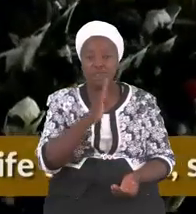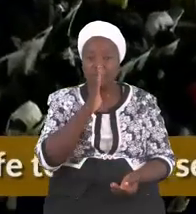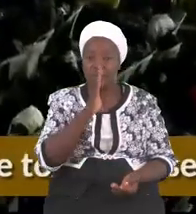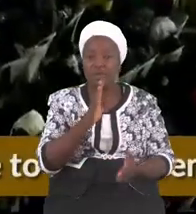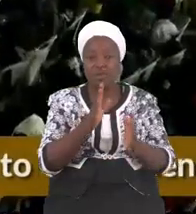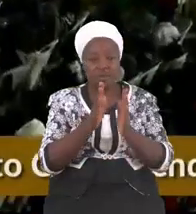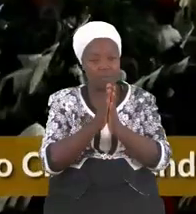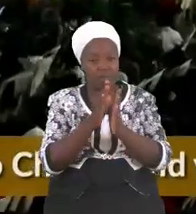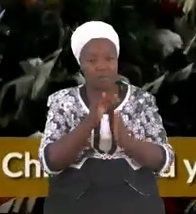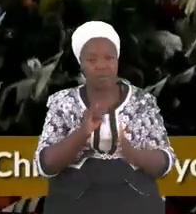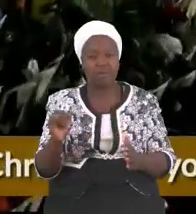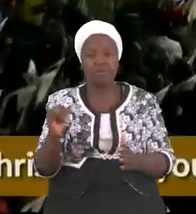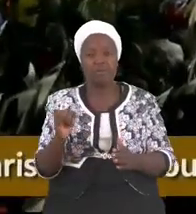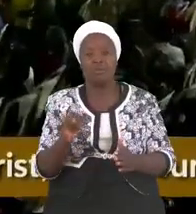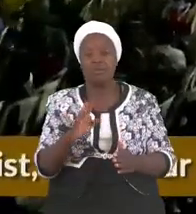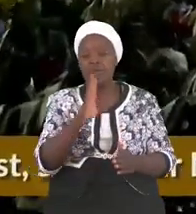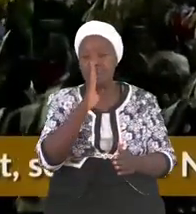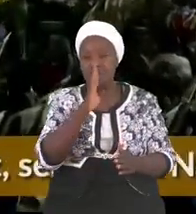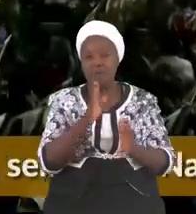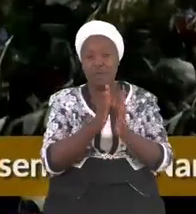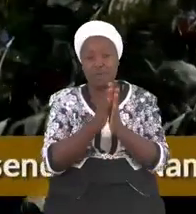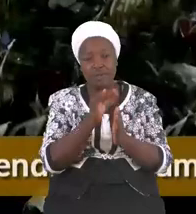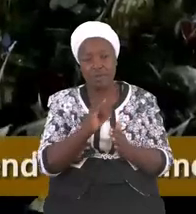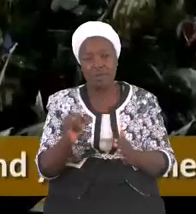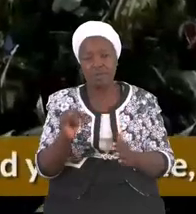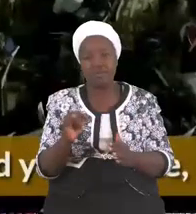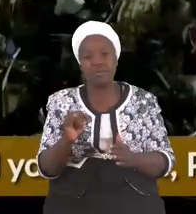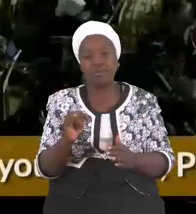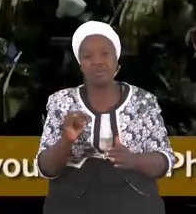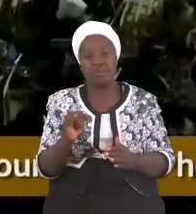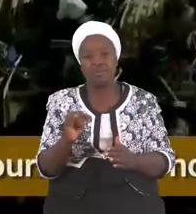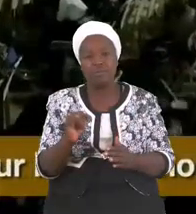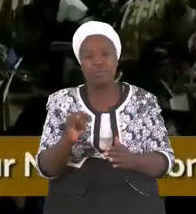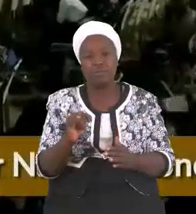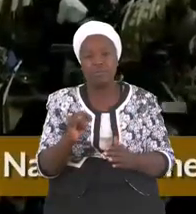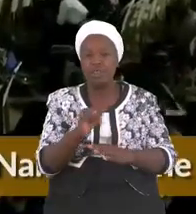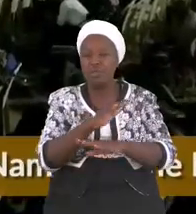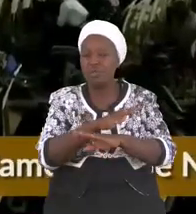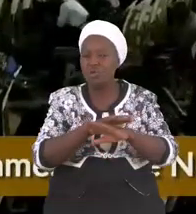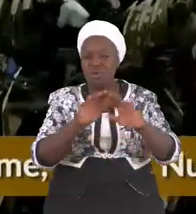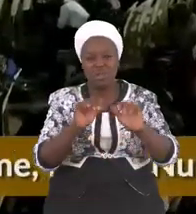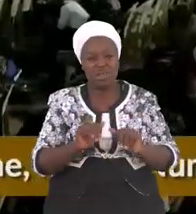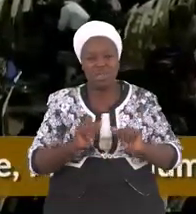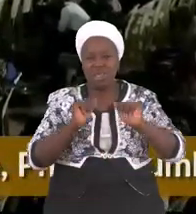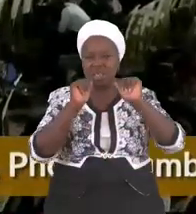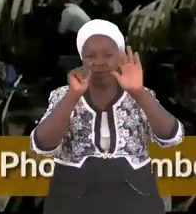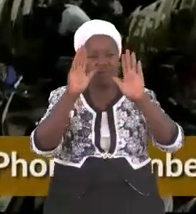everywhere, in the car park, along the road, along the